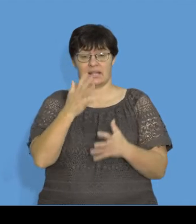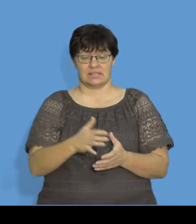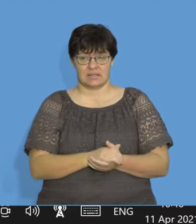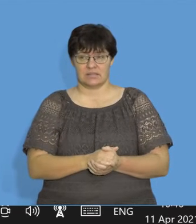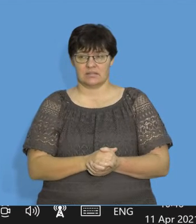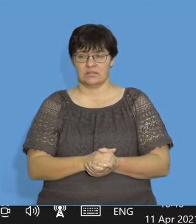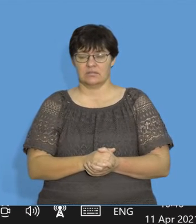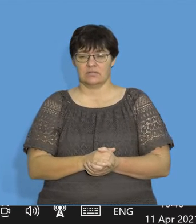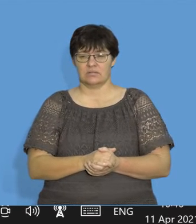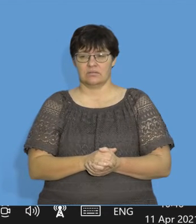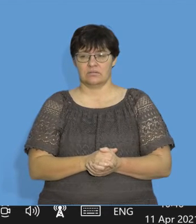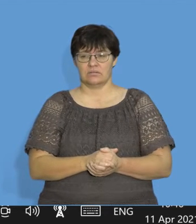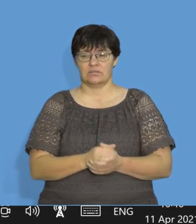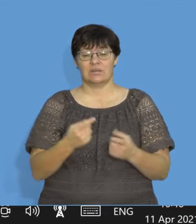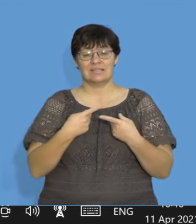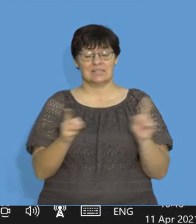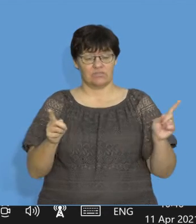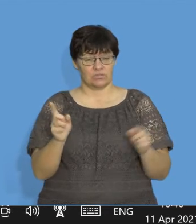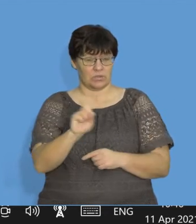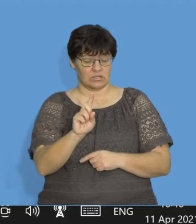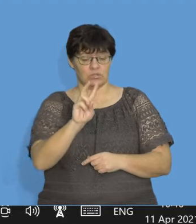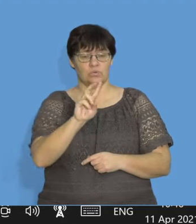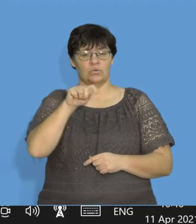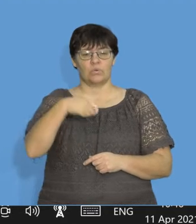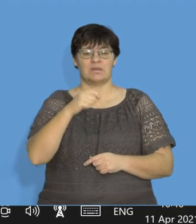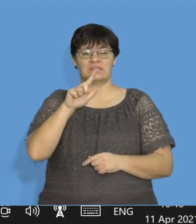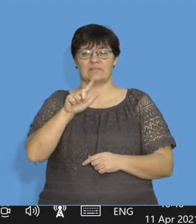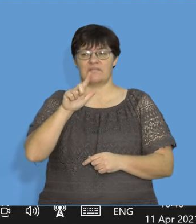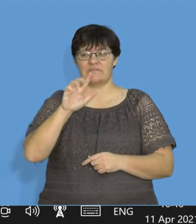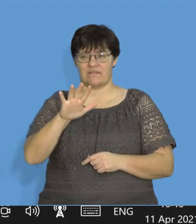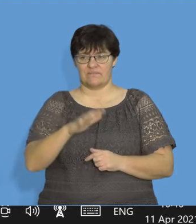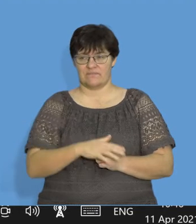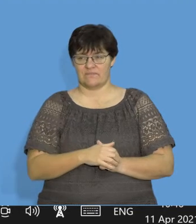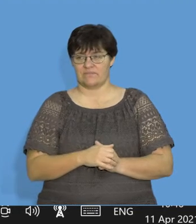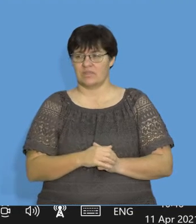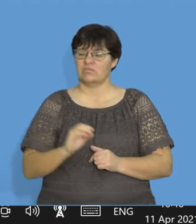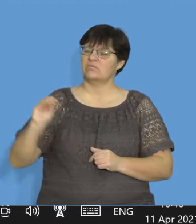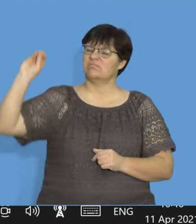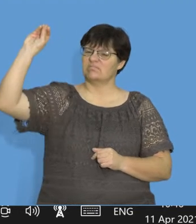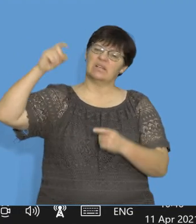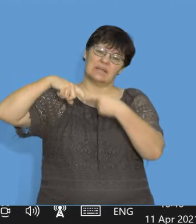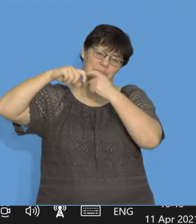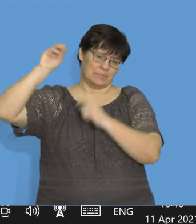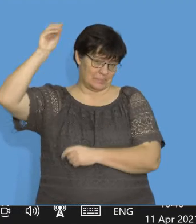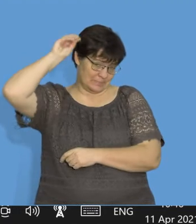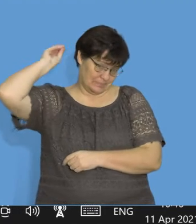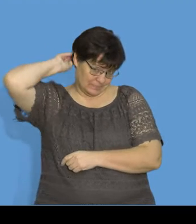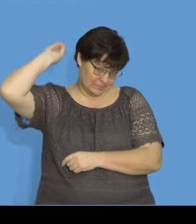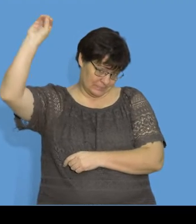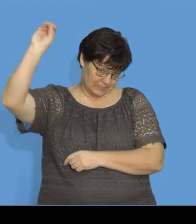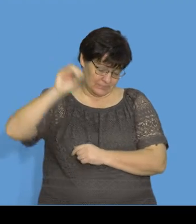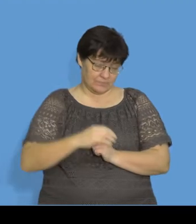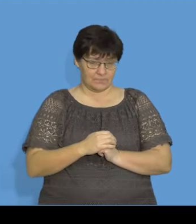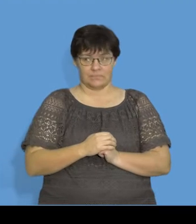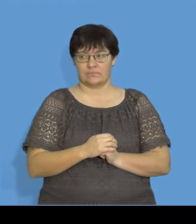we realized that the difference was 2,75. I'm just going to put that in the corner for us to keep note of,